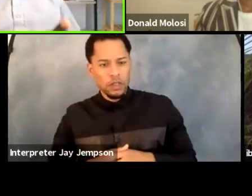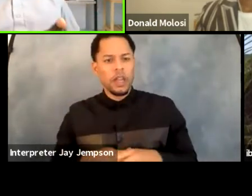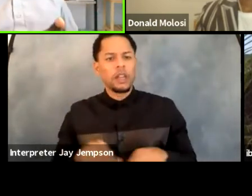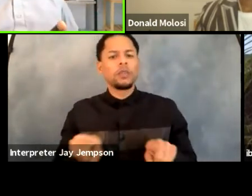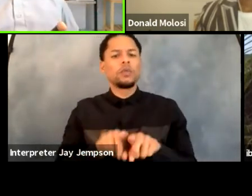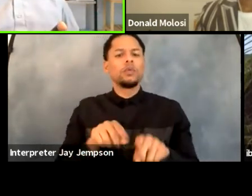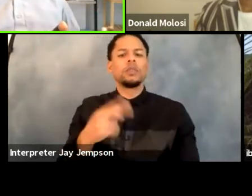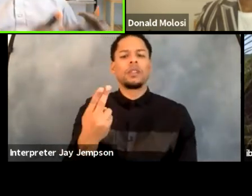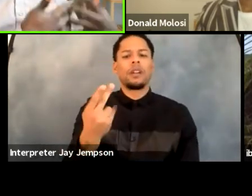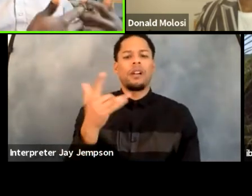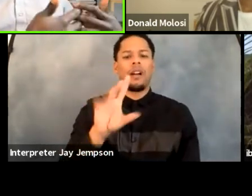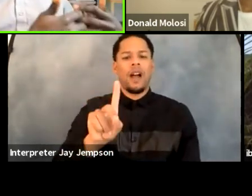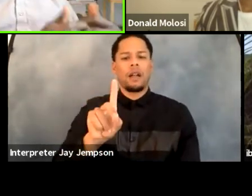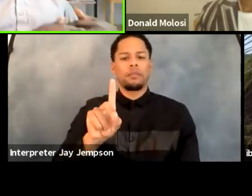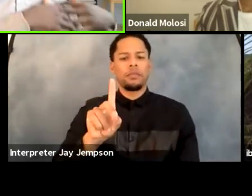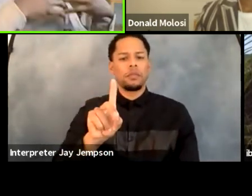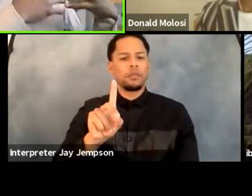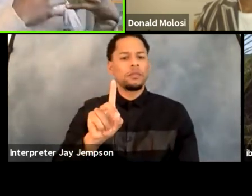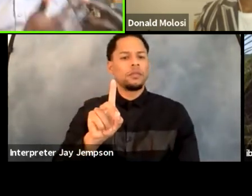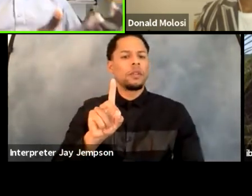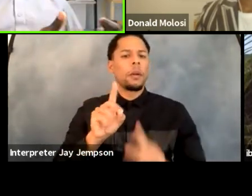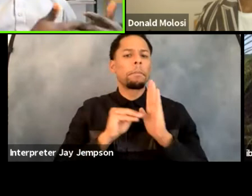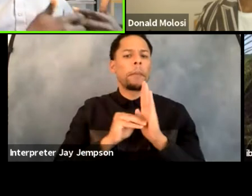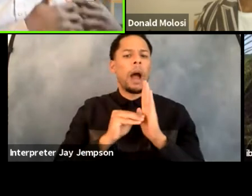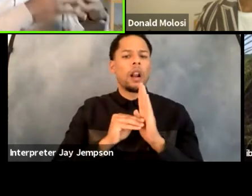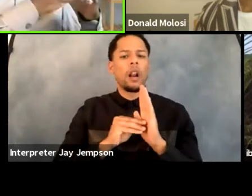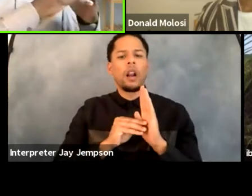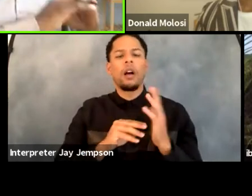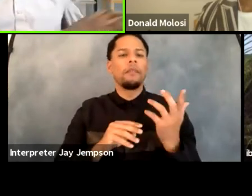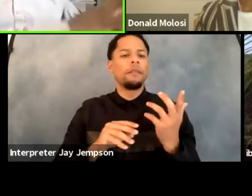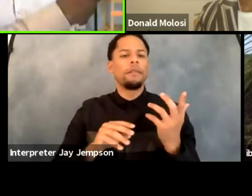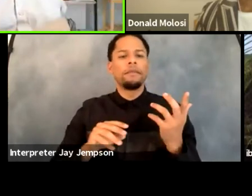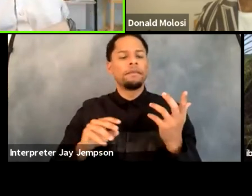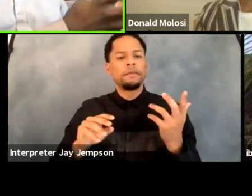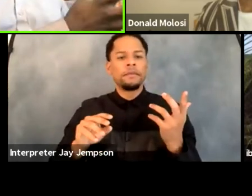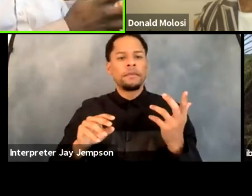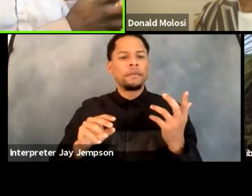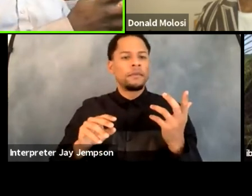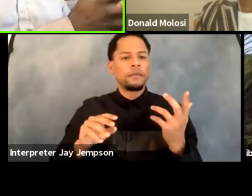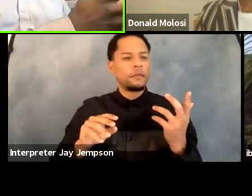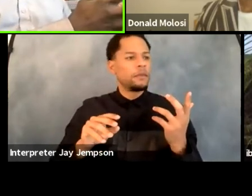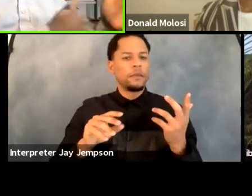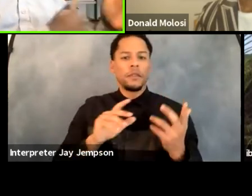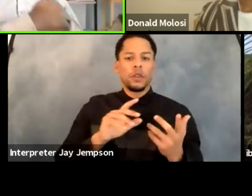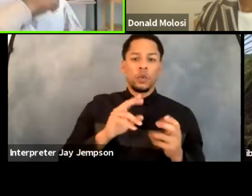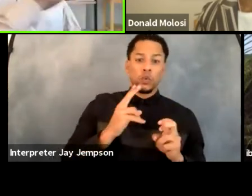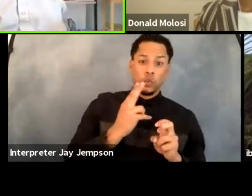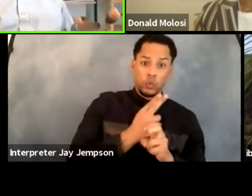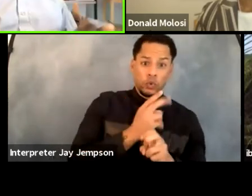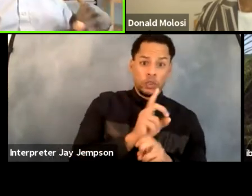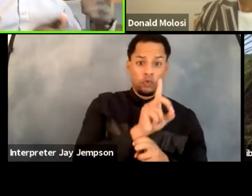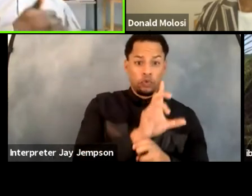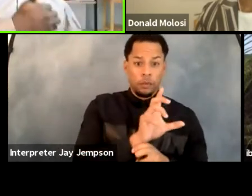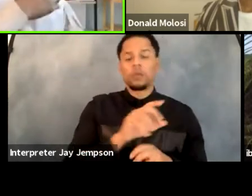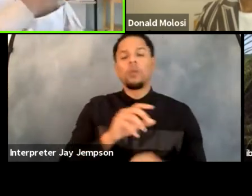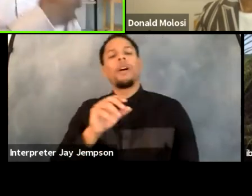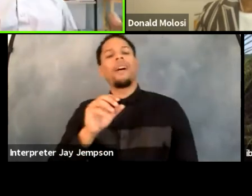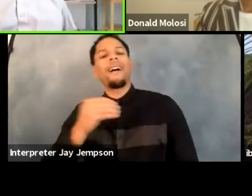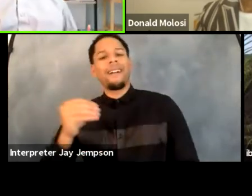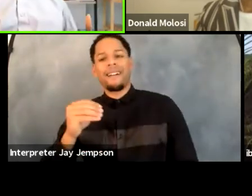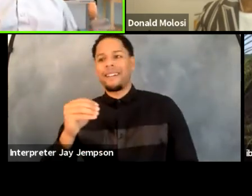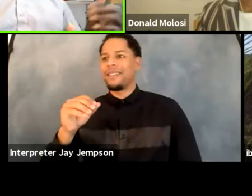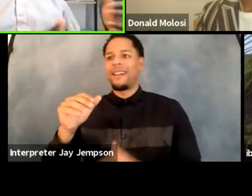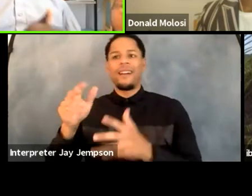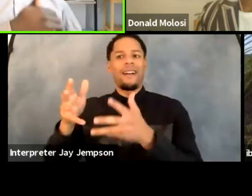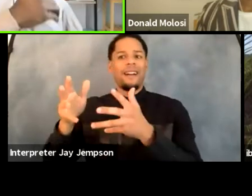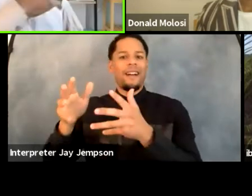of self-dramaturging, and at the same time, finding, outsourcing it, the process of asking questions, checking the